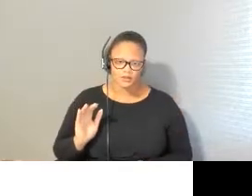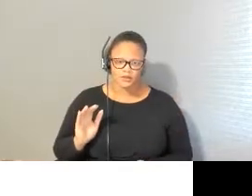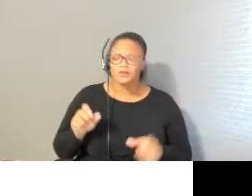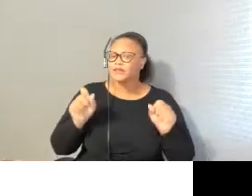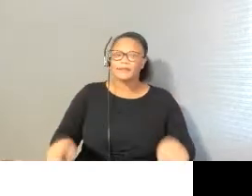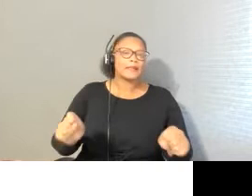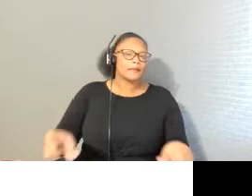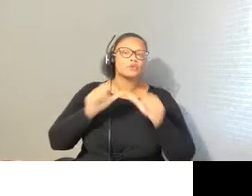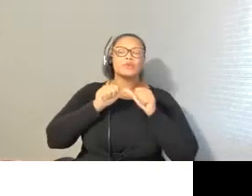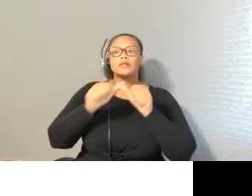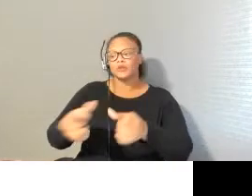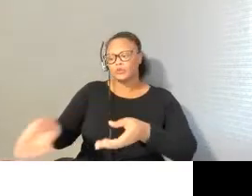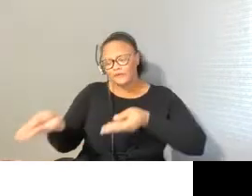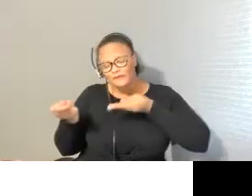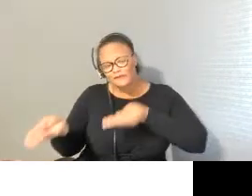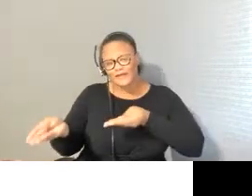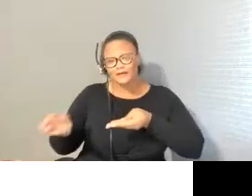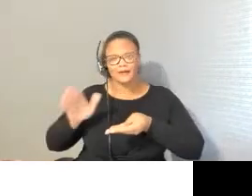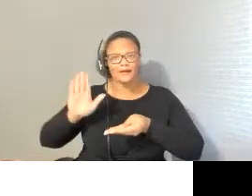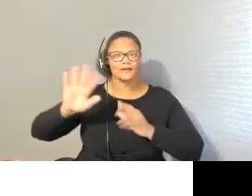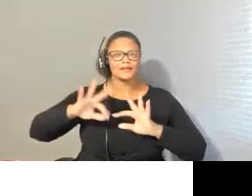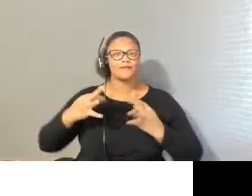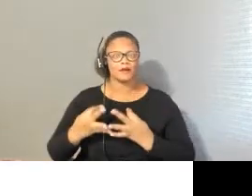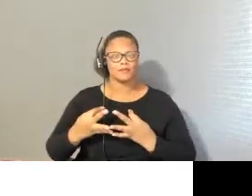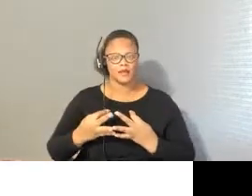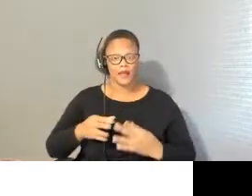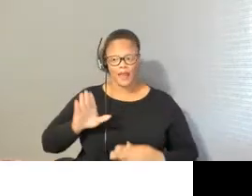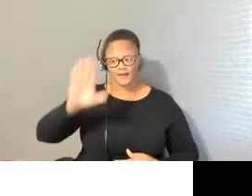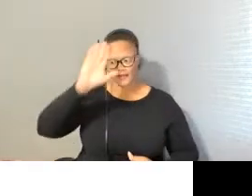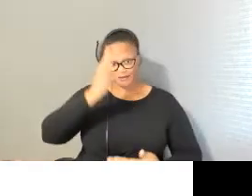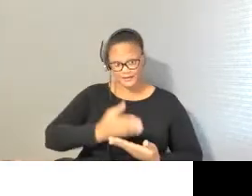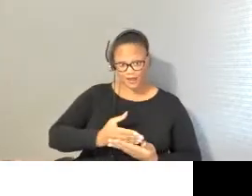his family. And his son was watching him.